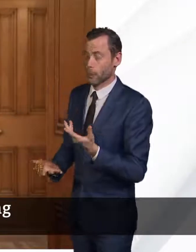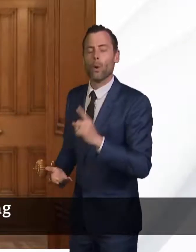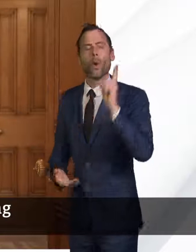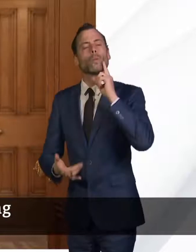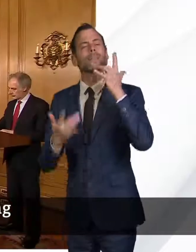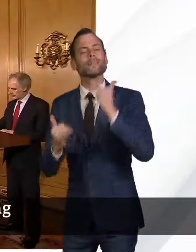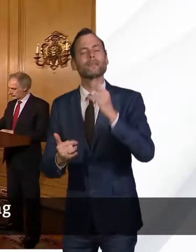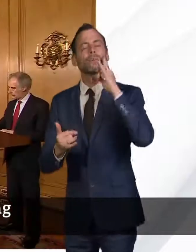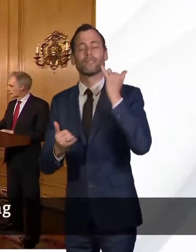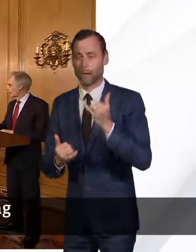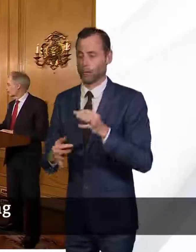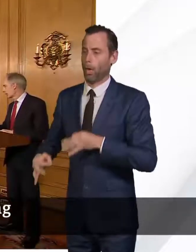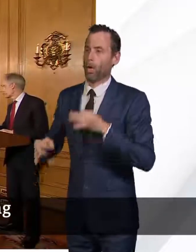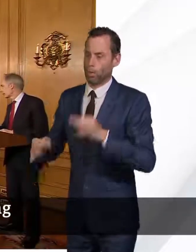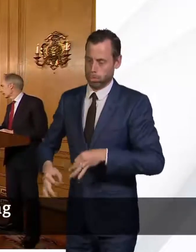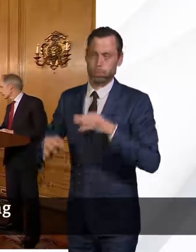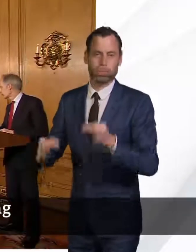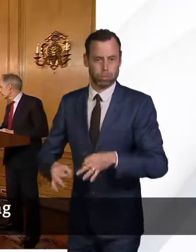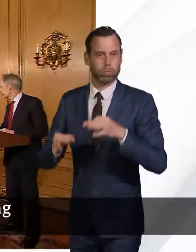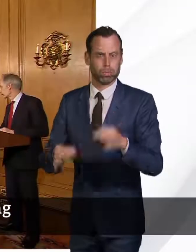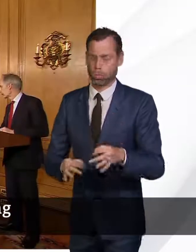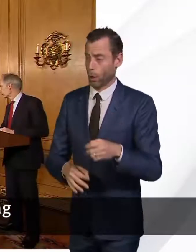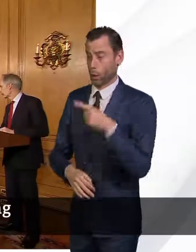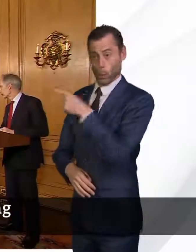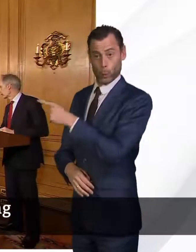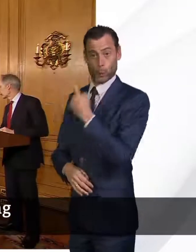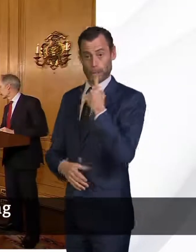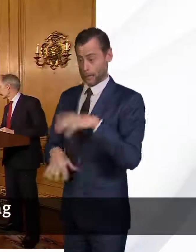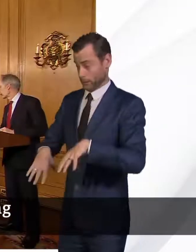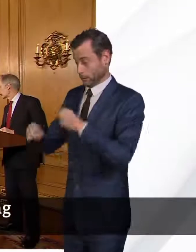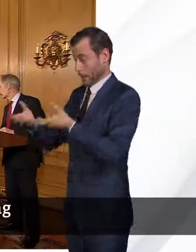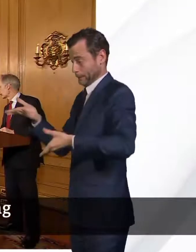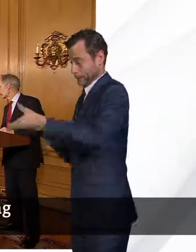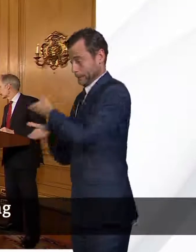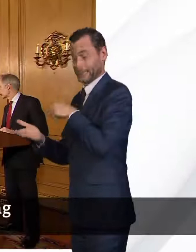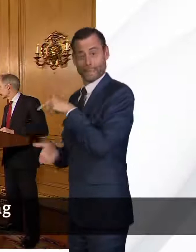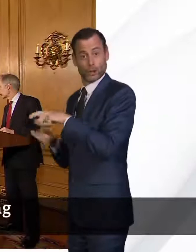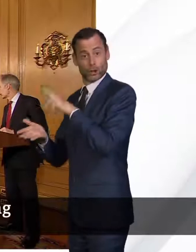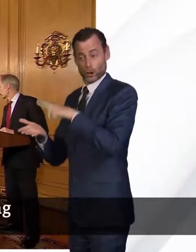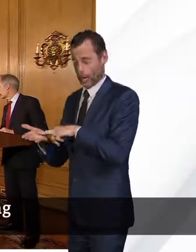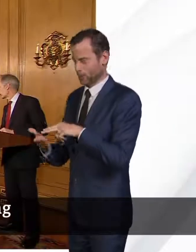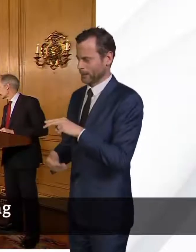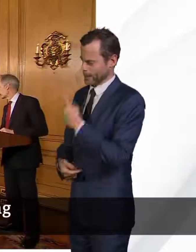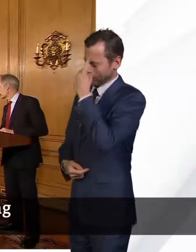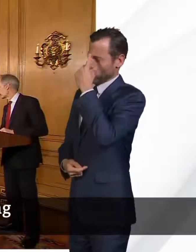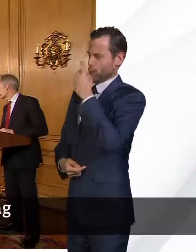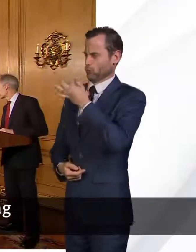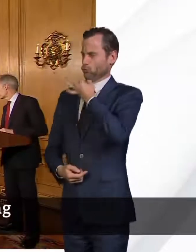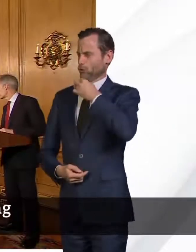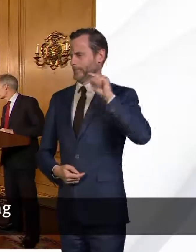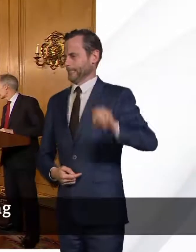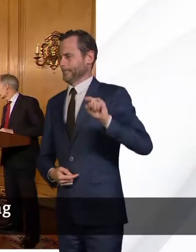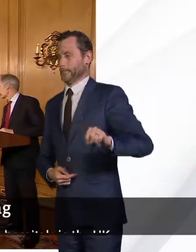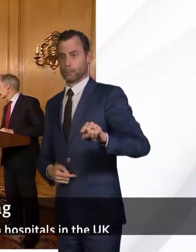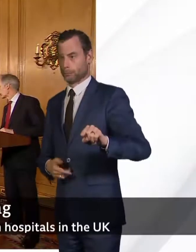Why didn't you, if you knew the risks, and as you've just clearly said, why did it take you so long to give the sector what it was crying out for, and